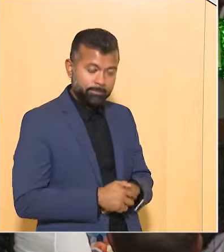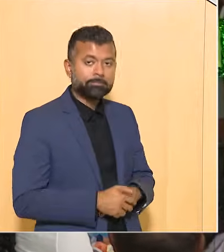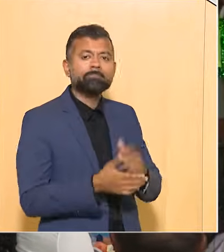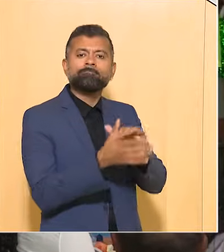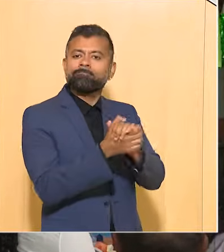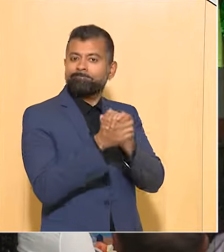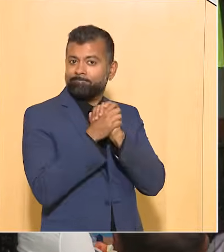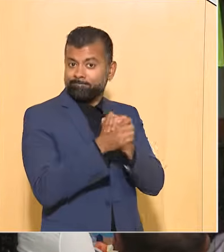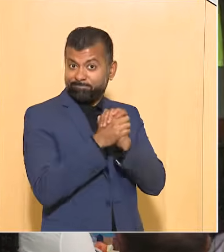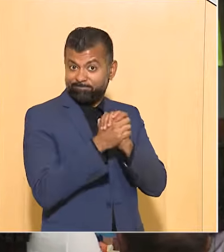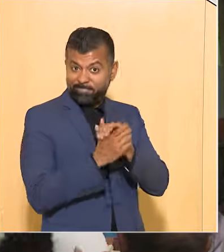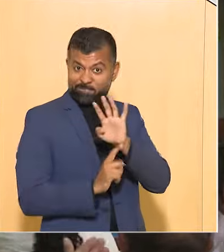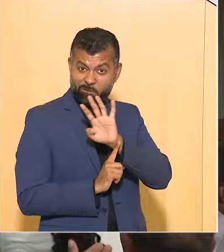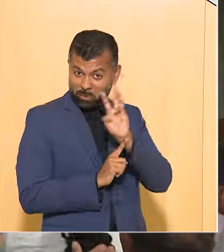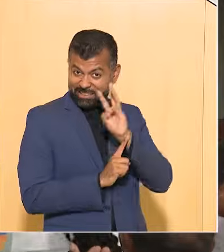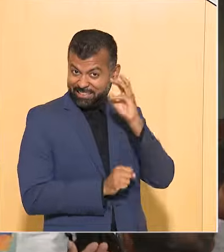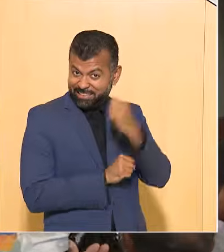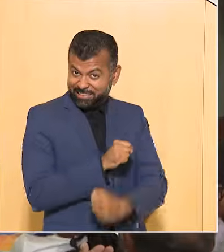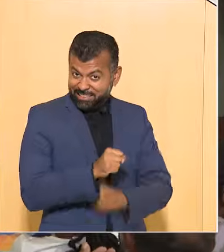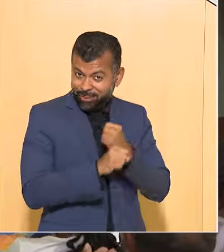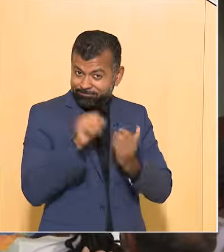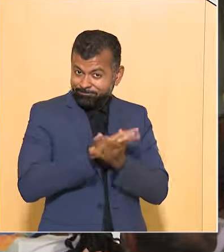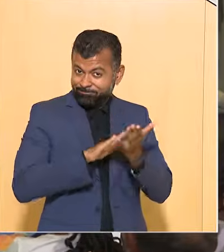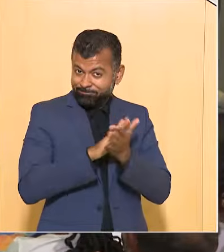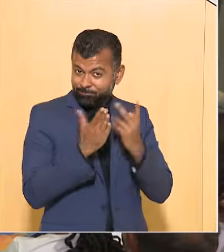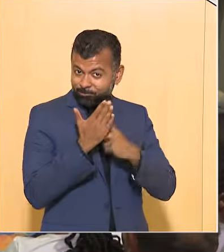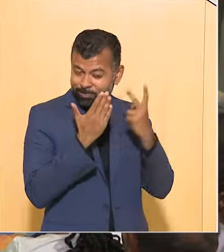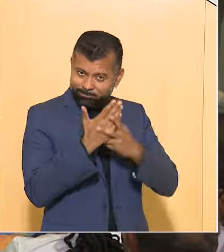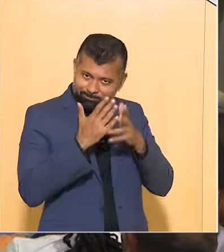the DC Summer Youth Program.